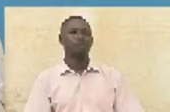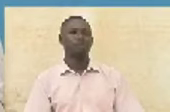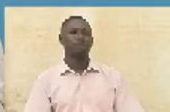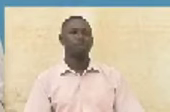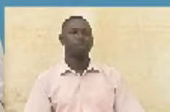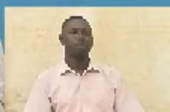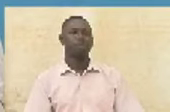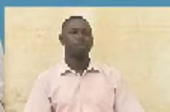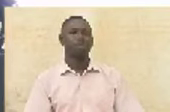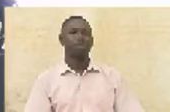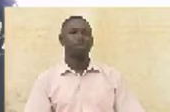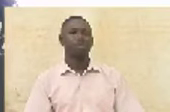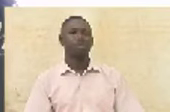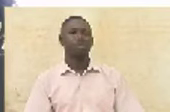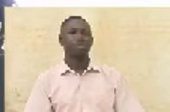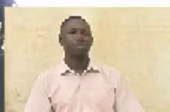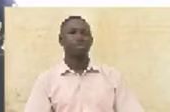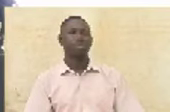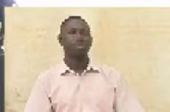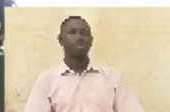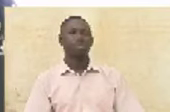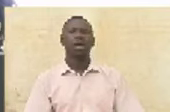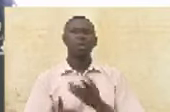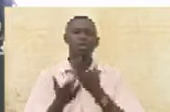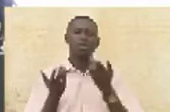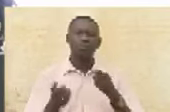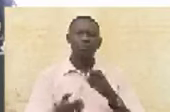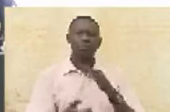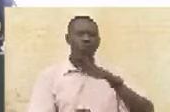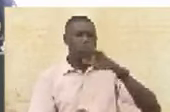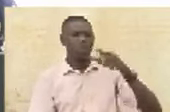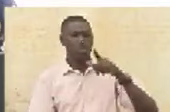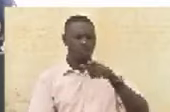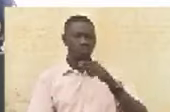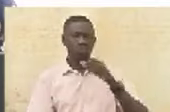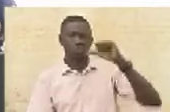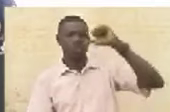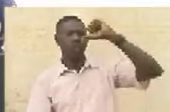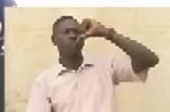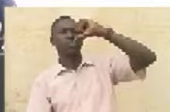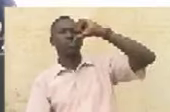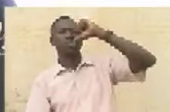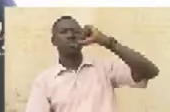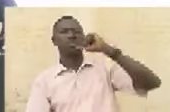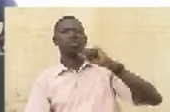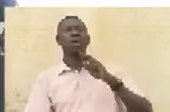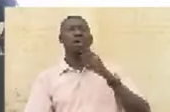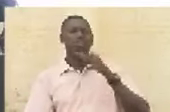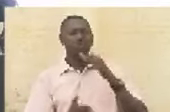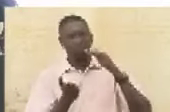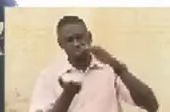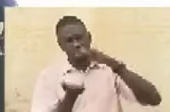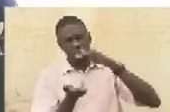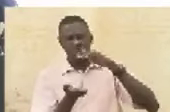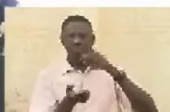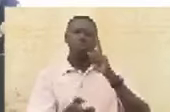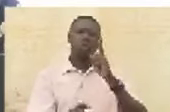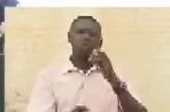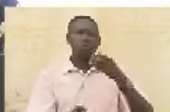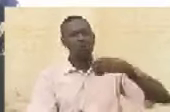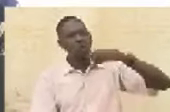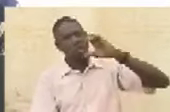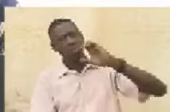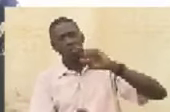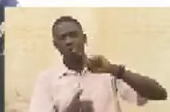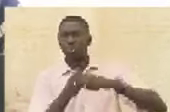How much of this water did you take in? What was the quantity? Was it one cup or